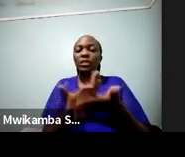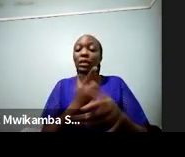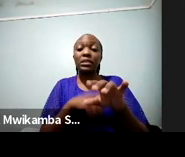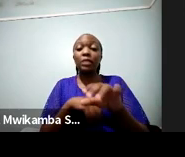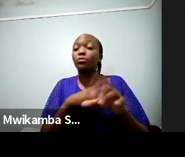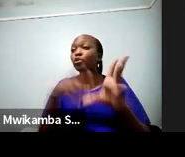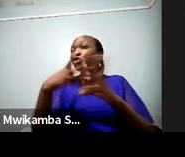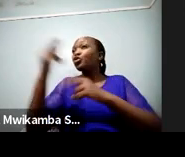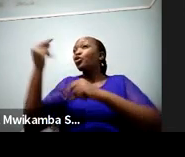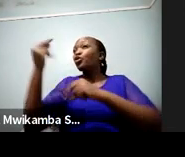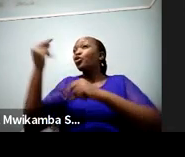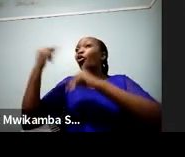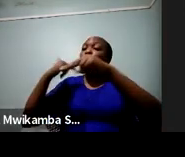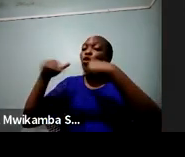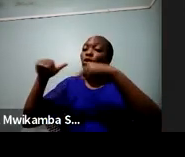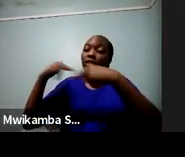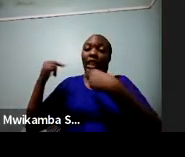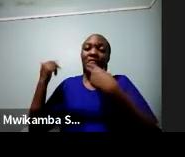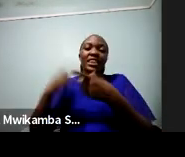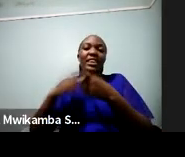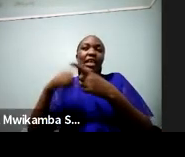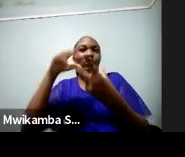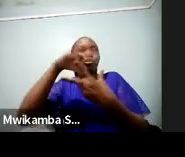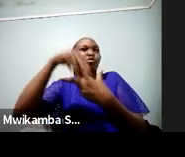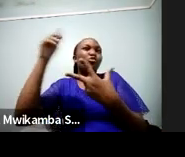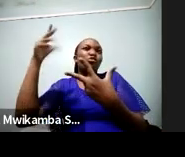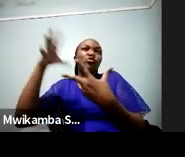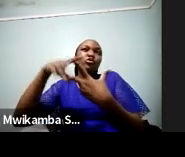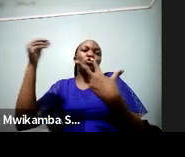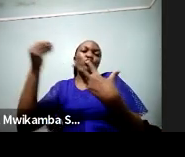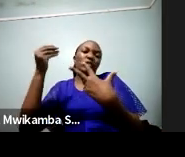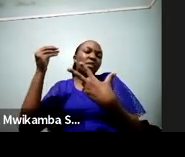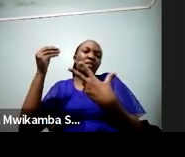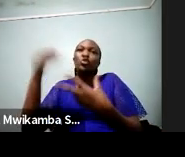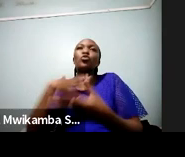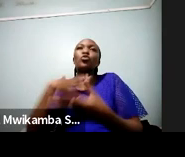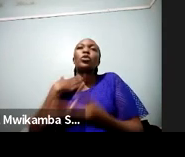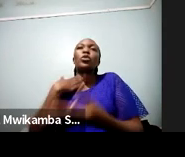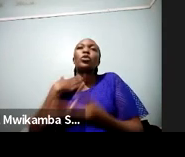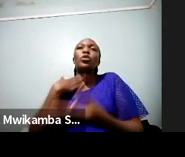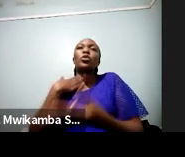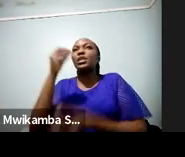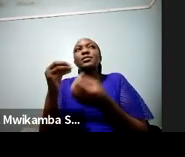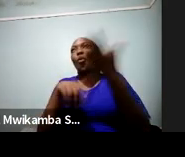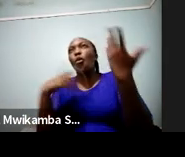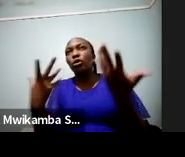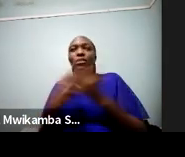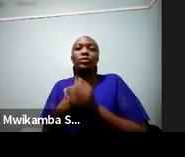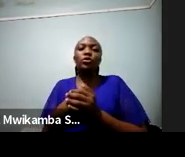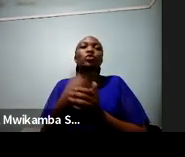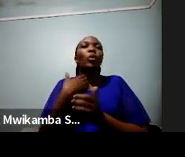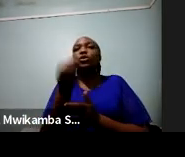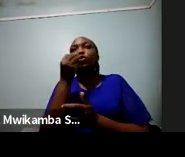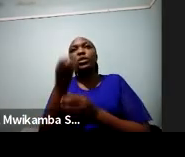money to do so. But if your budget is limiting, then Bama may be the best place for you to go,